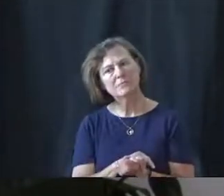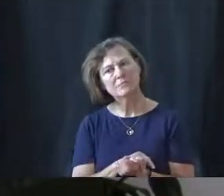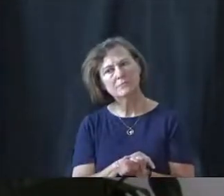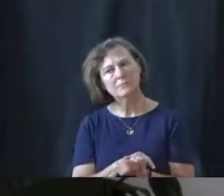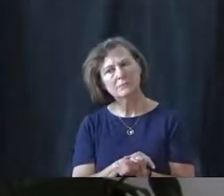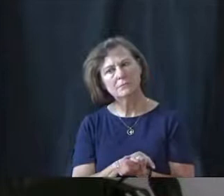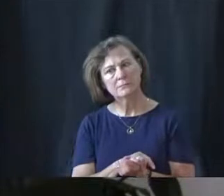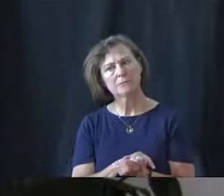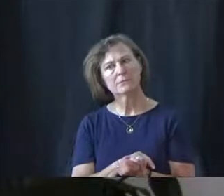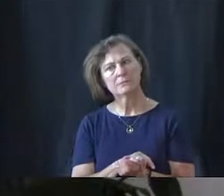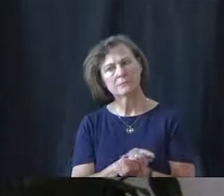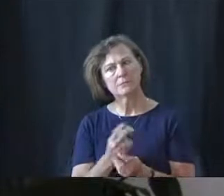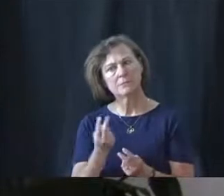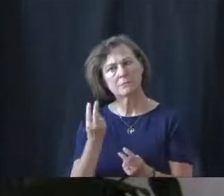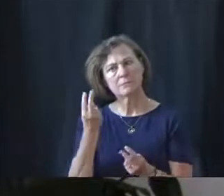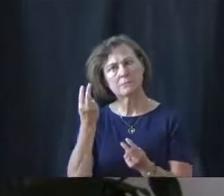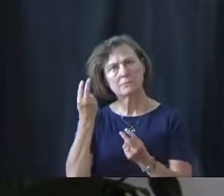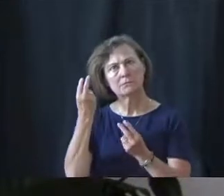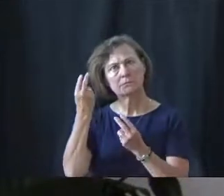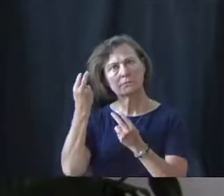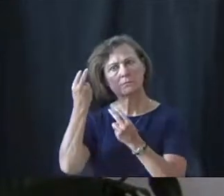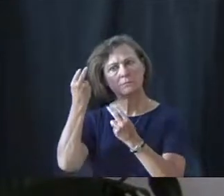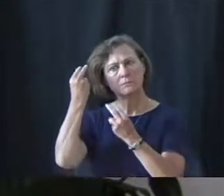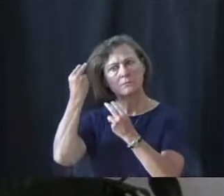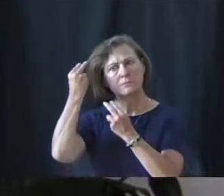back to a time.